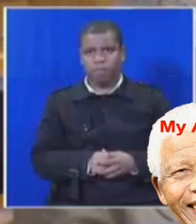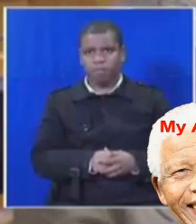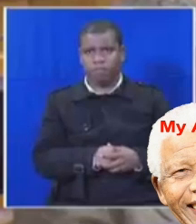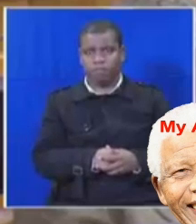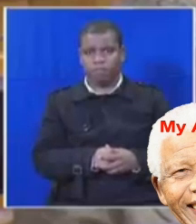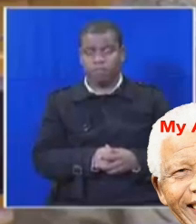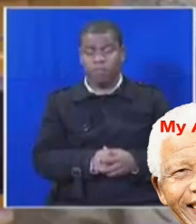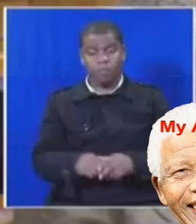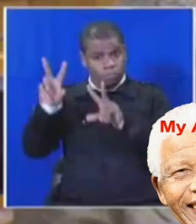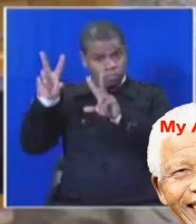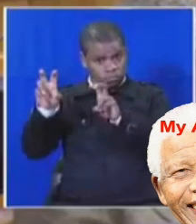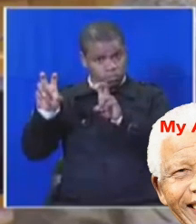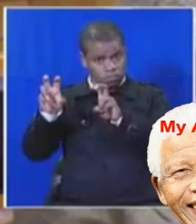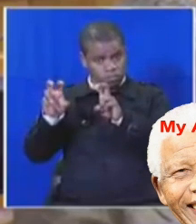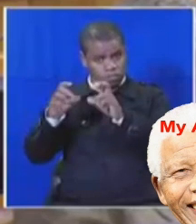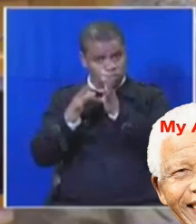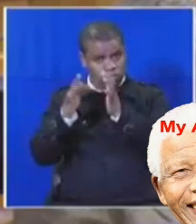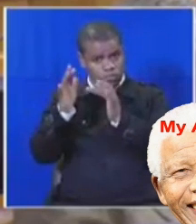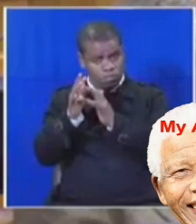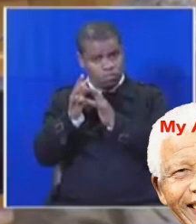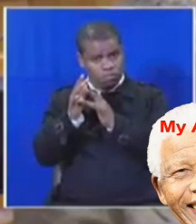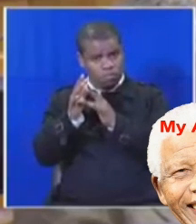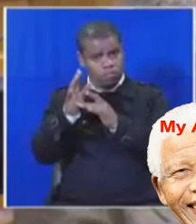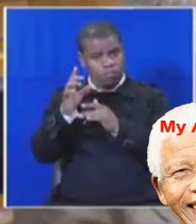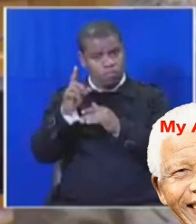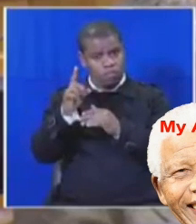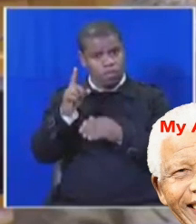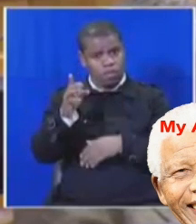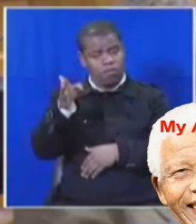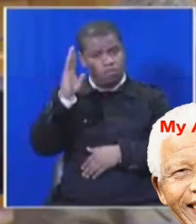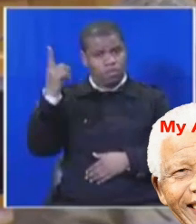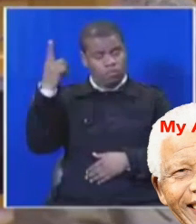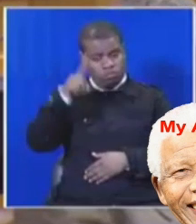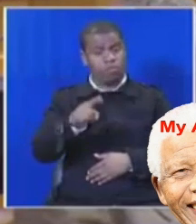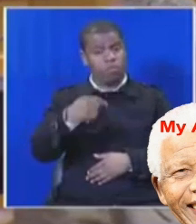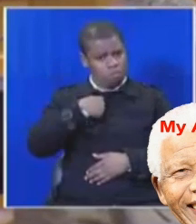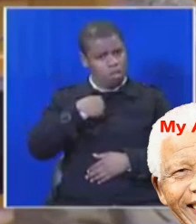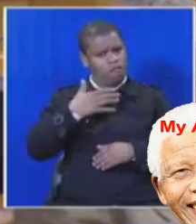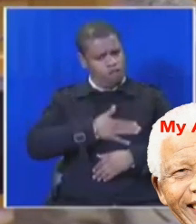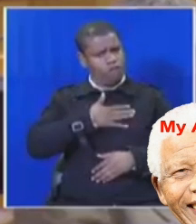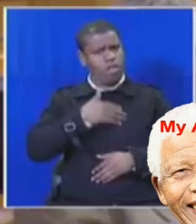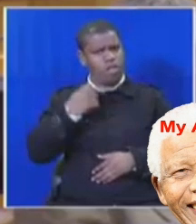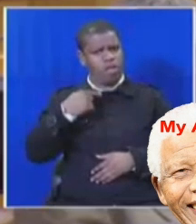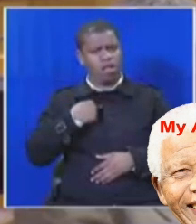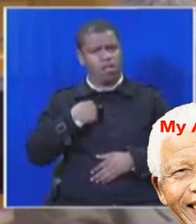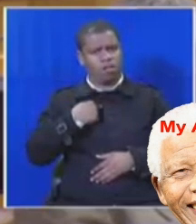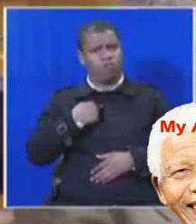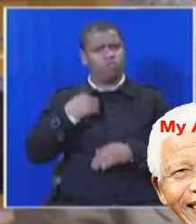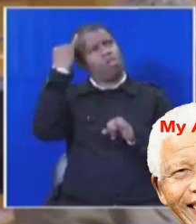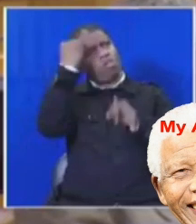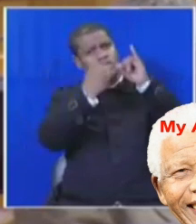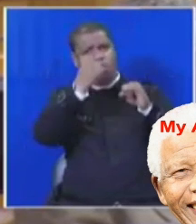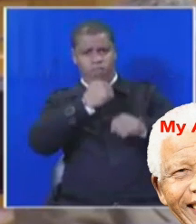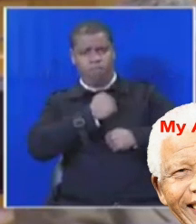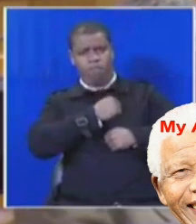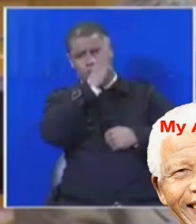Jesus Christ, I find that flippant comment to be offensive as a Christian and to be blasphemous. Order,